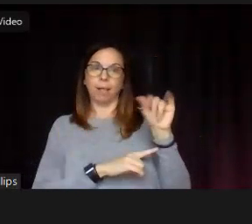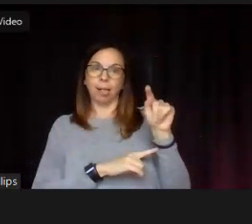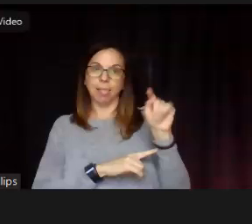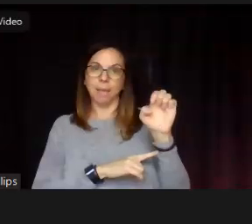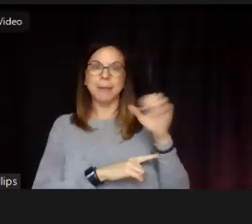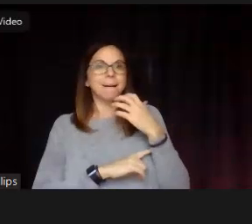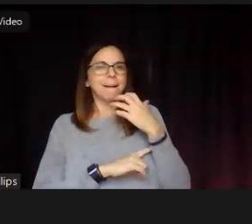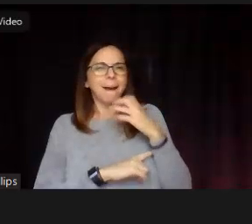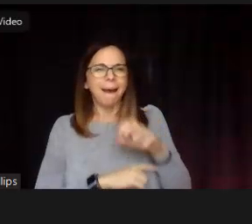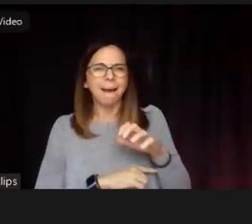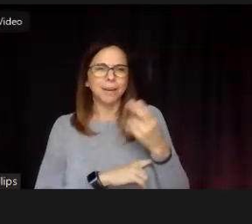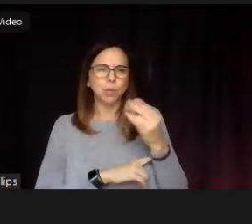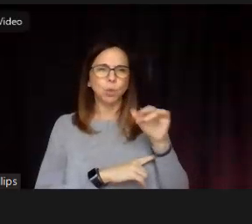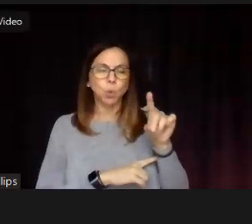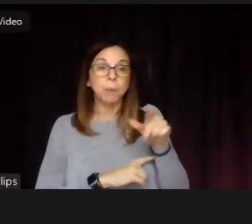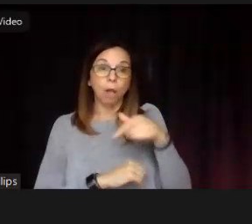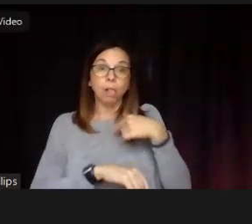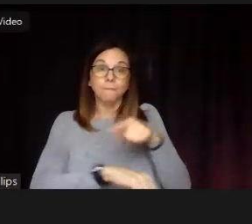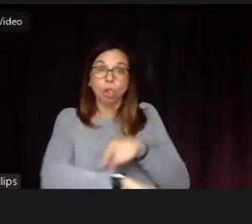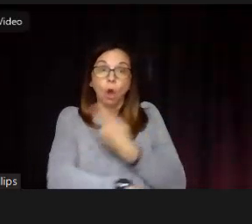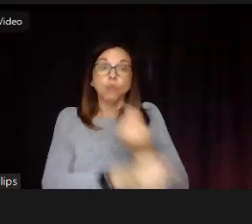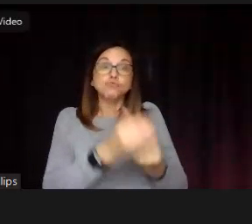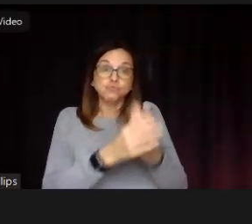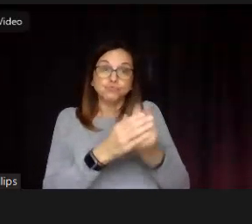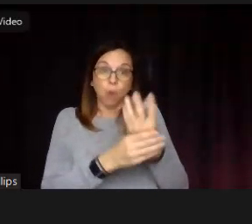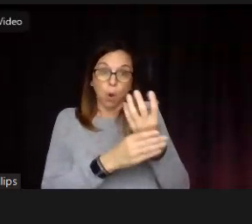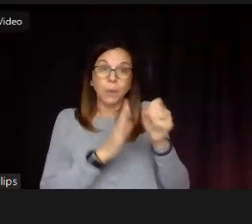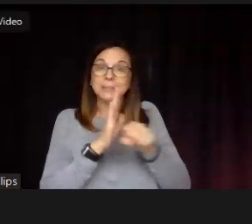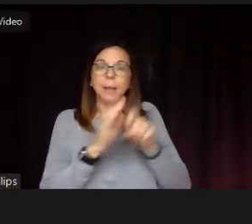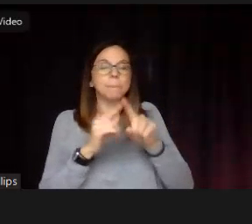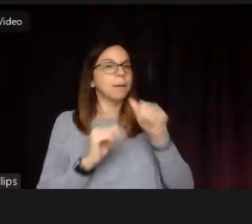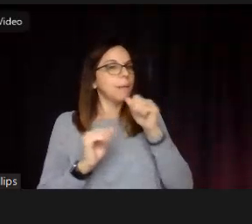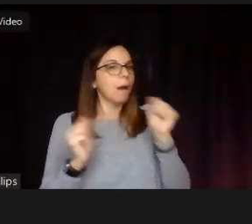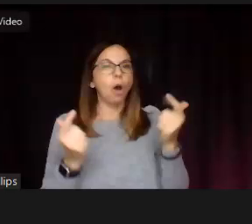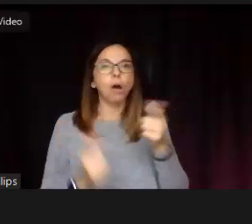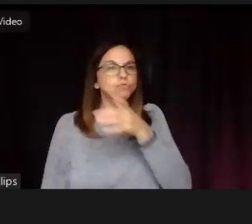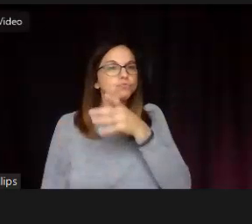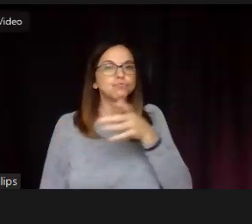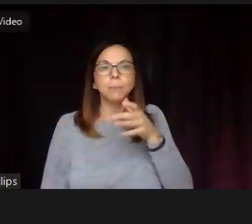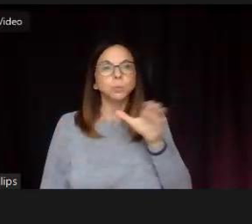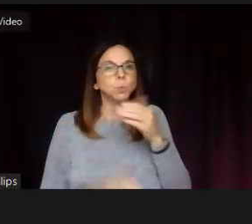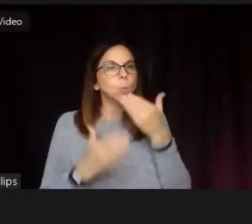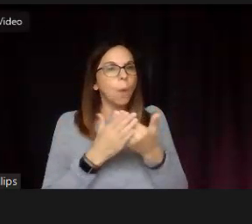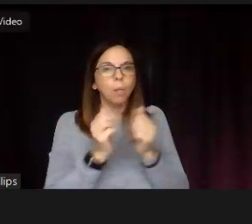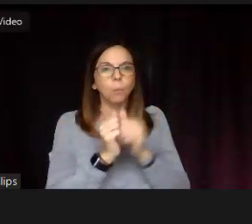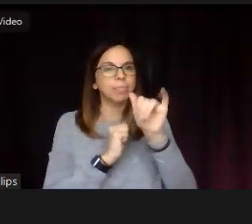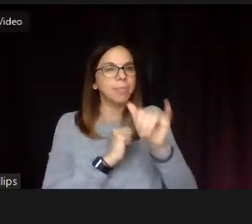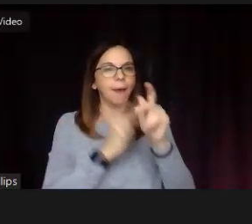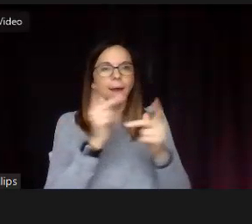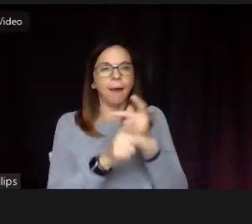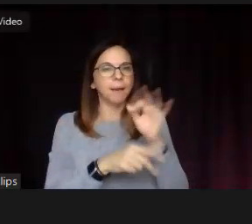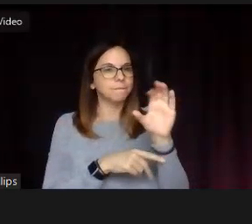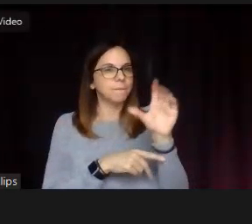humid. And while it had a long growing season, not all crops do very well with that type of climate.